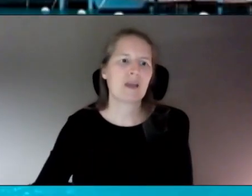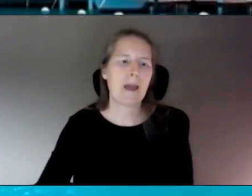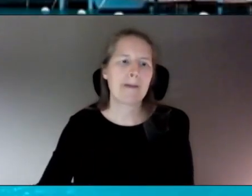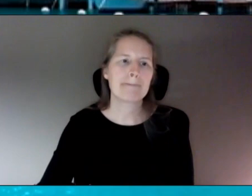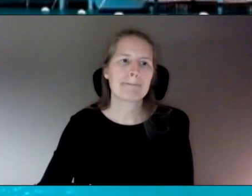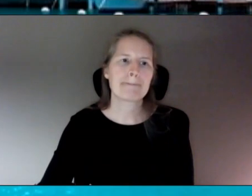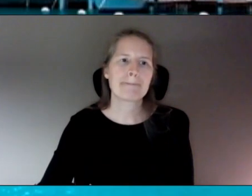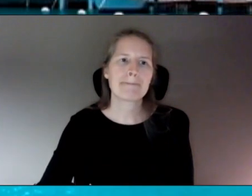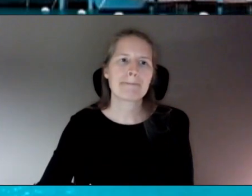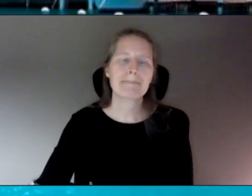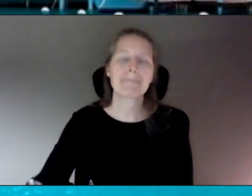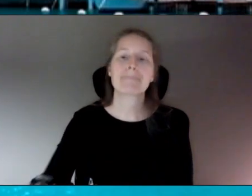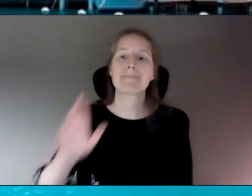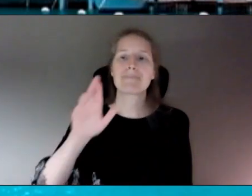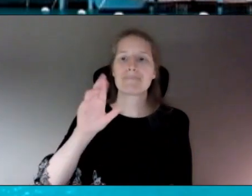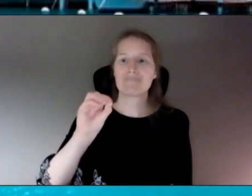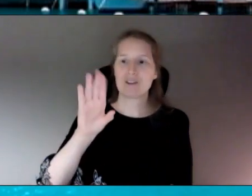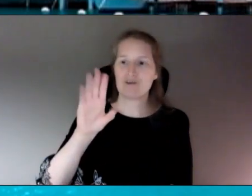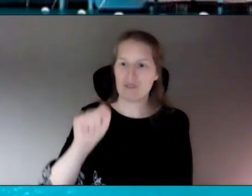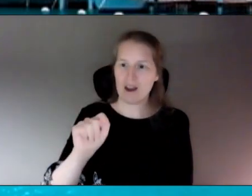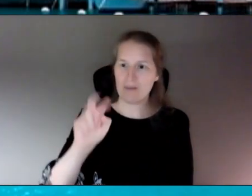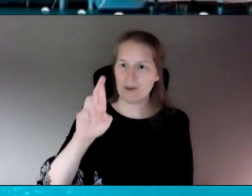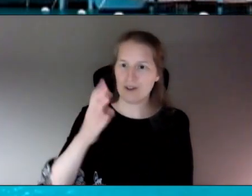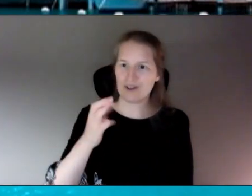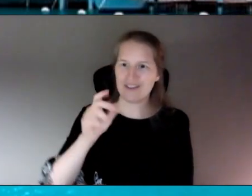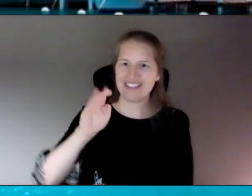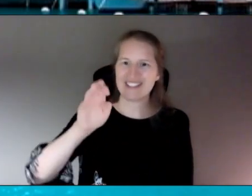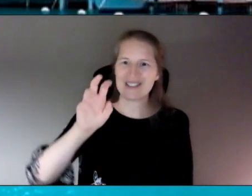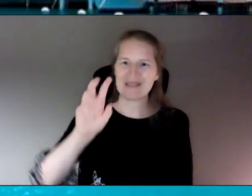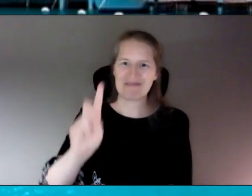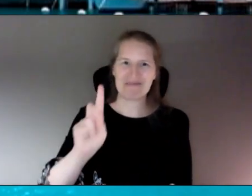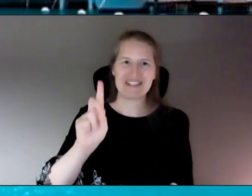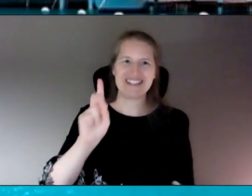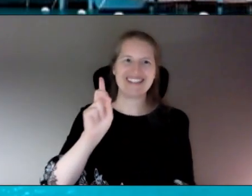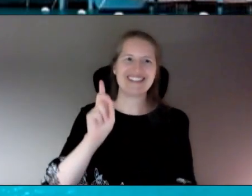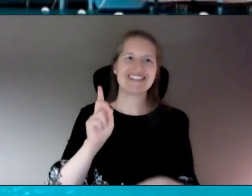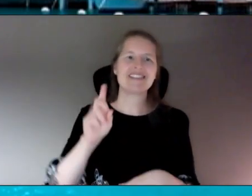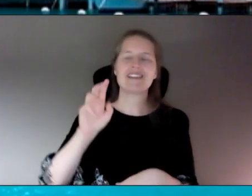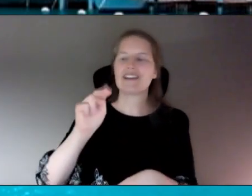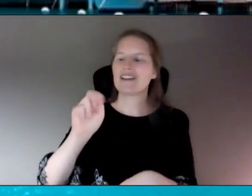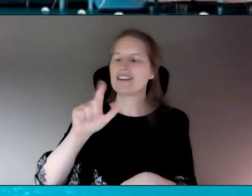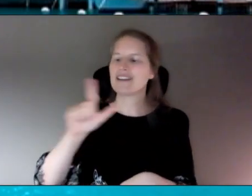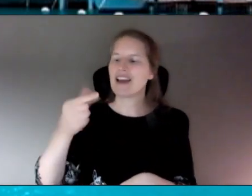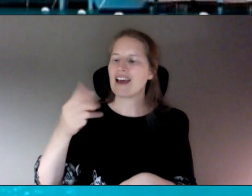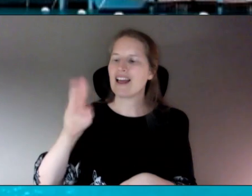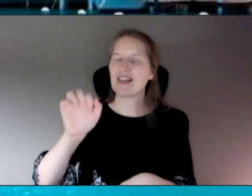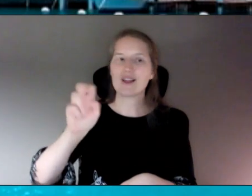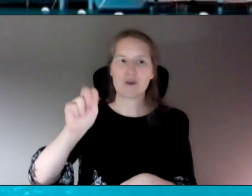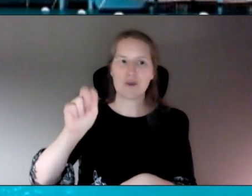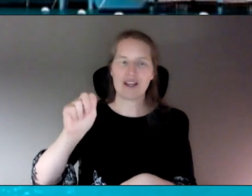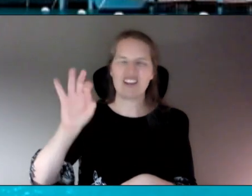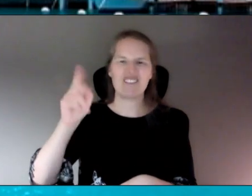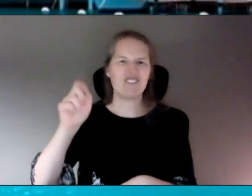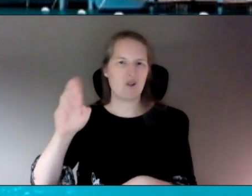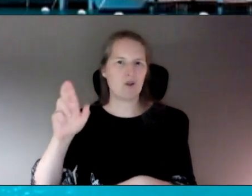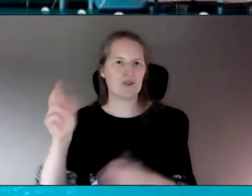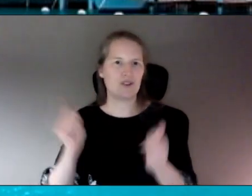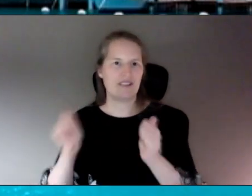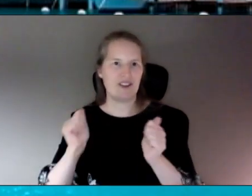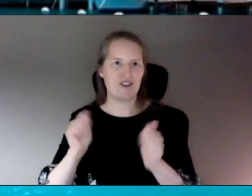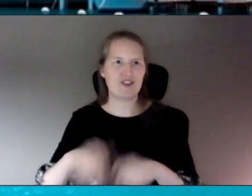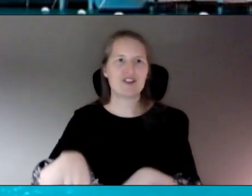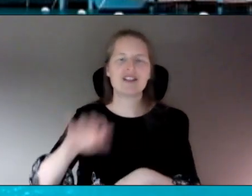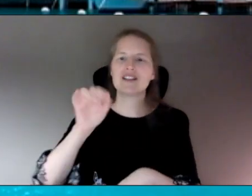For Robert Richmond's nominated work on Folger Theater's Nell Gwynn, Janet Alexander Griffin, the Folger's Director of